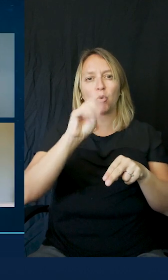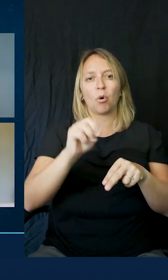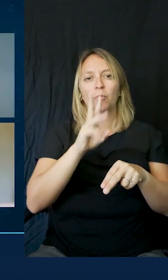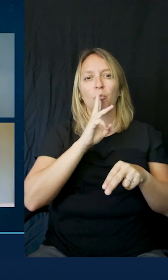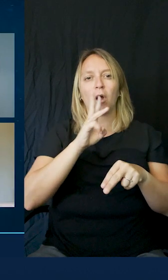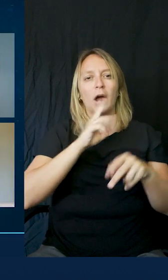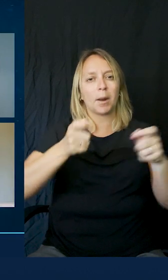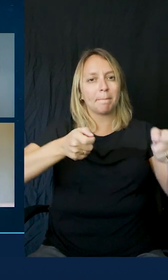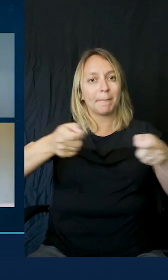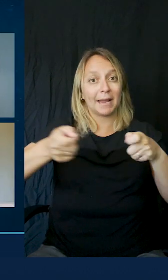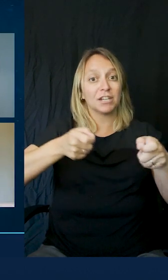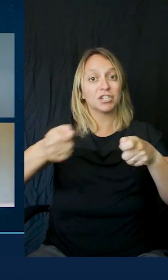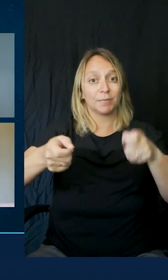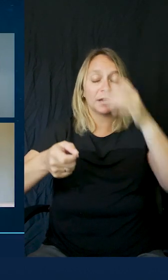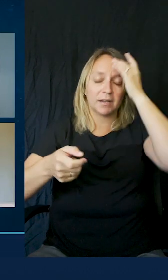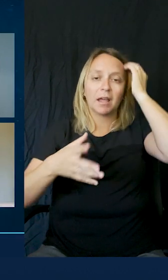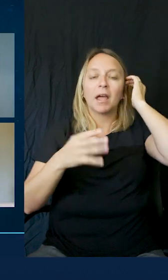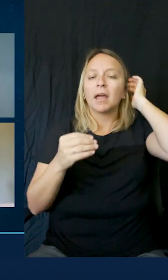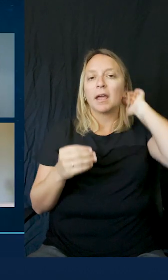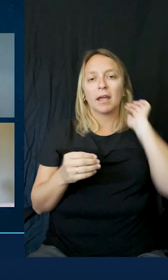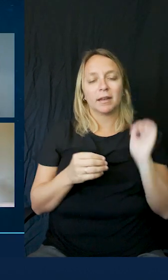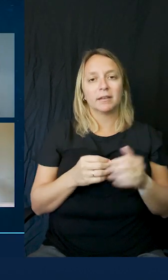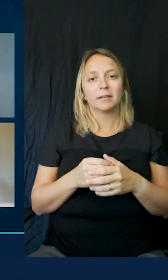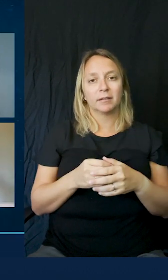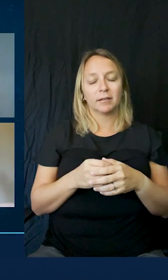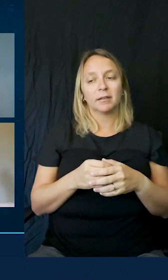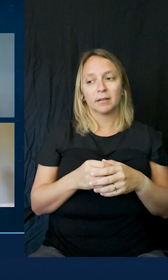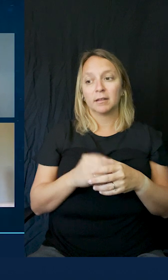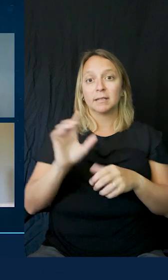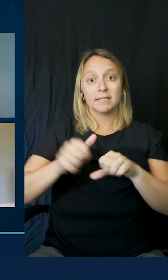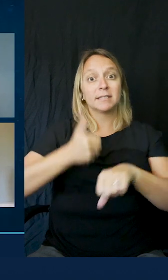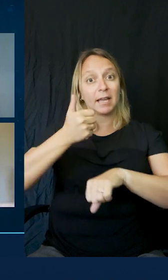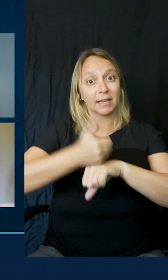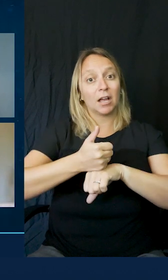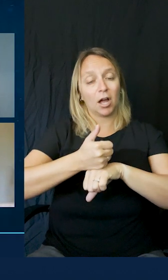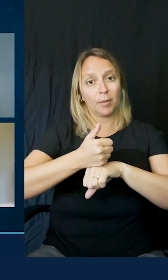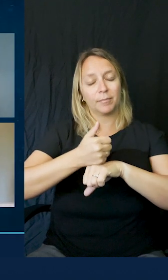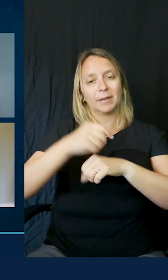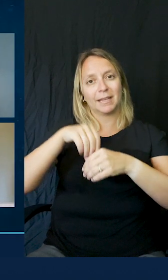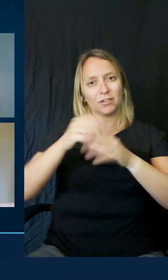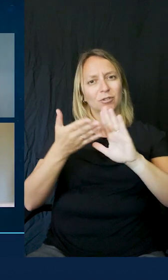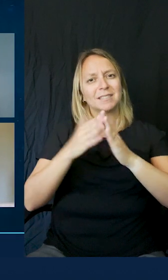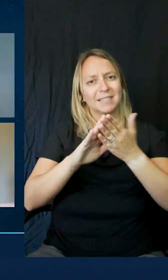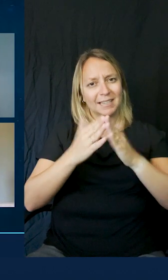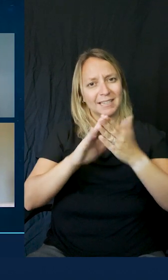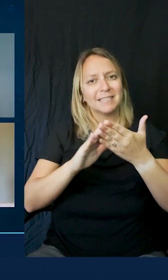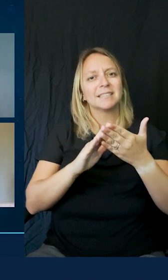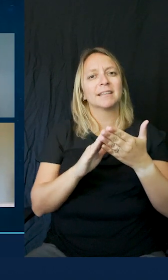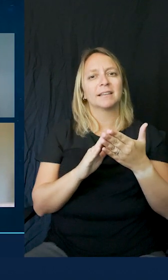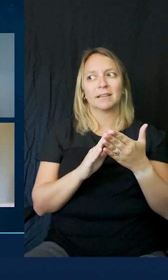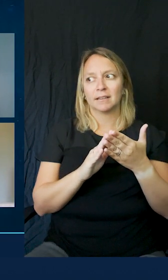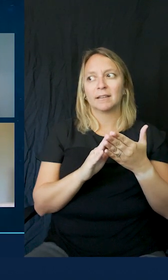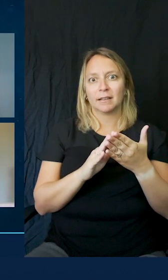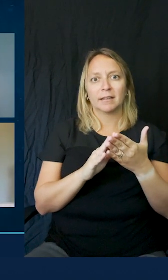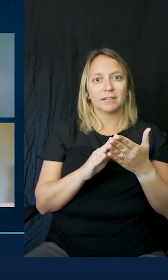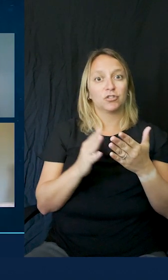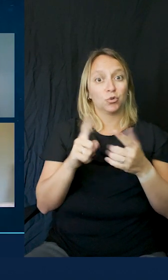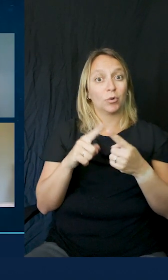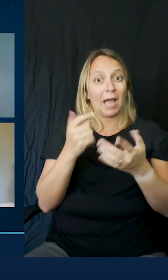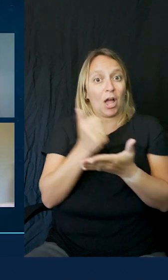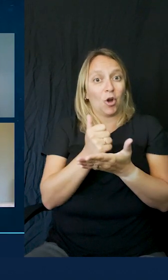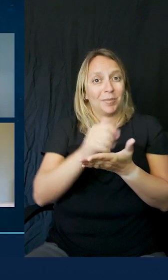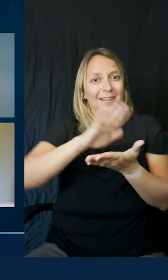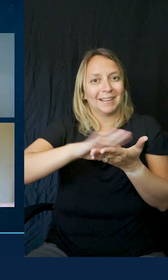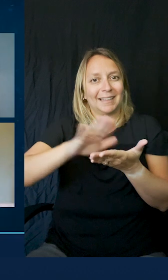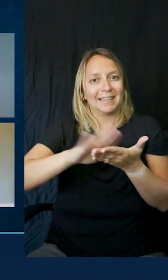green stormwater infrastructure in our cities and in developing areas as an option for cleaning up